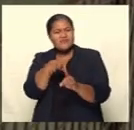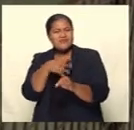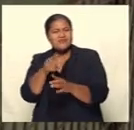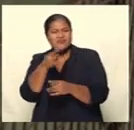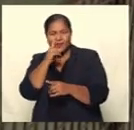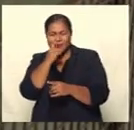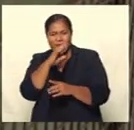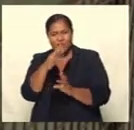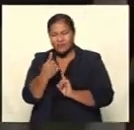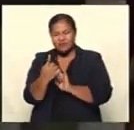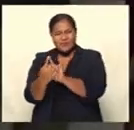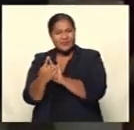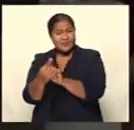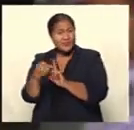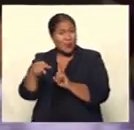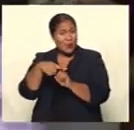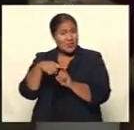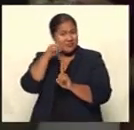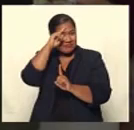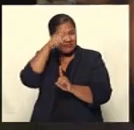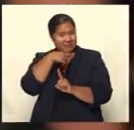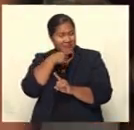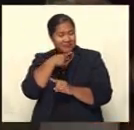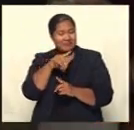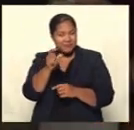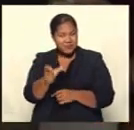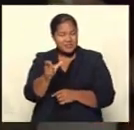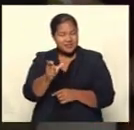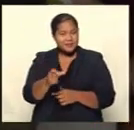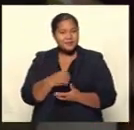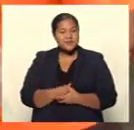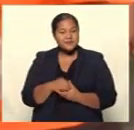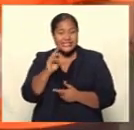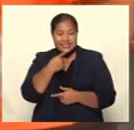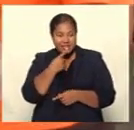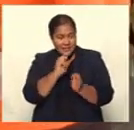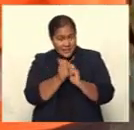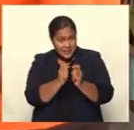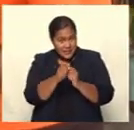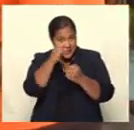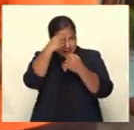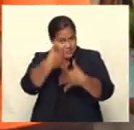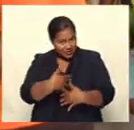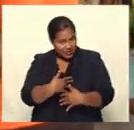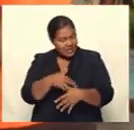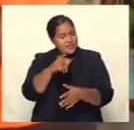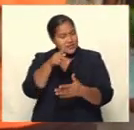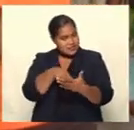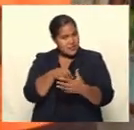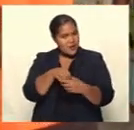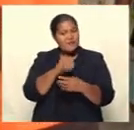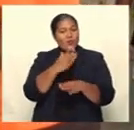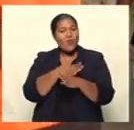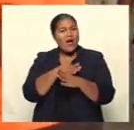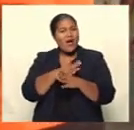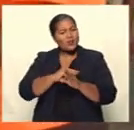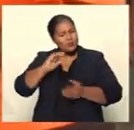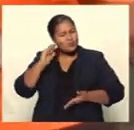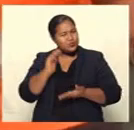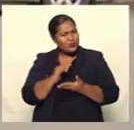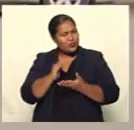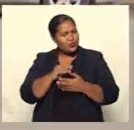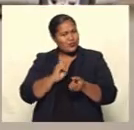come into close contact with known COVID-19 cases. It says testing and screening is part of efforts to minimize local